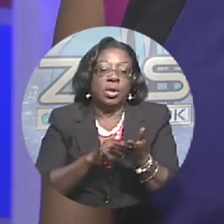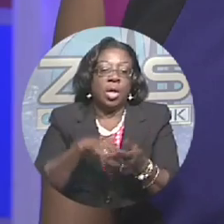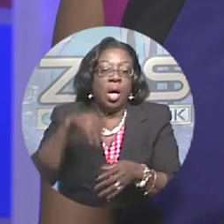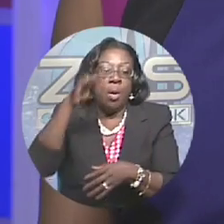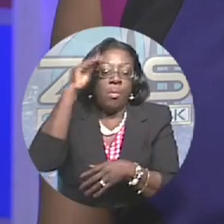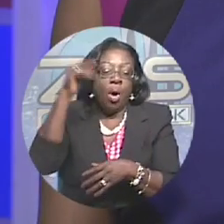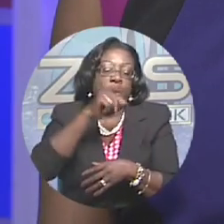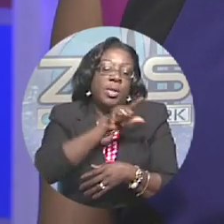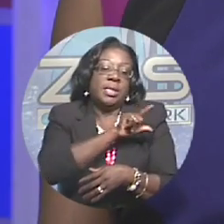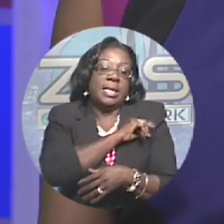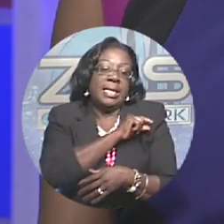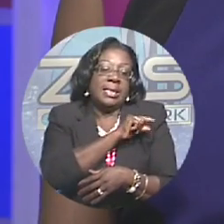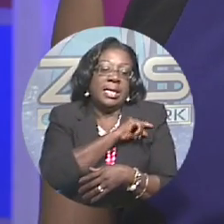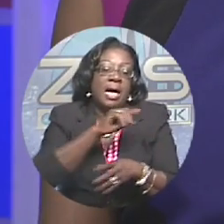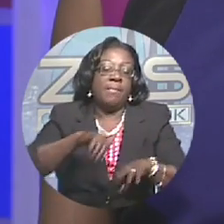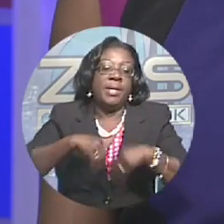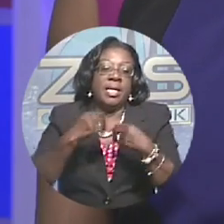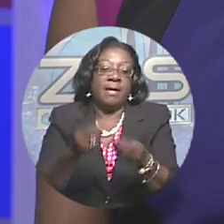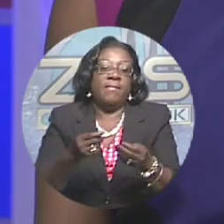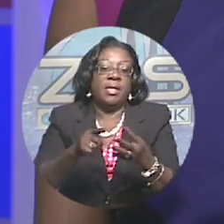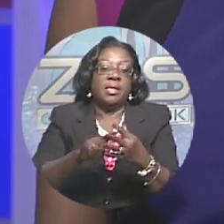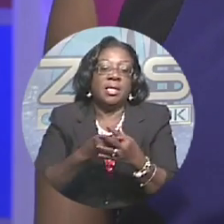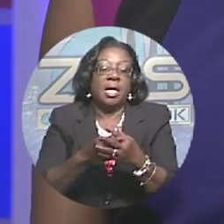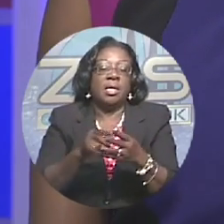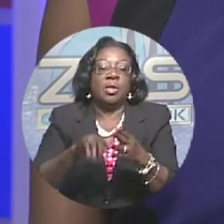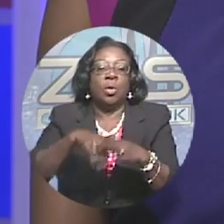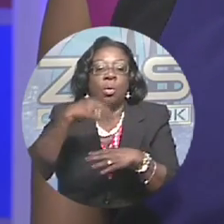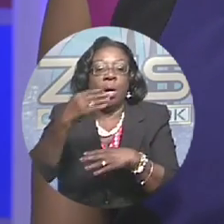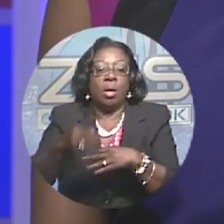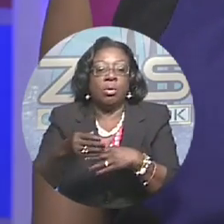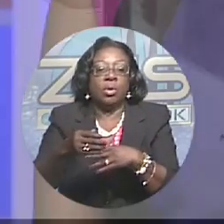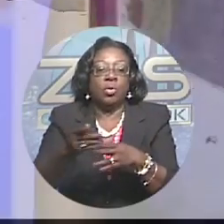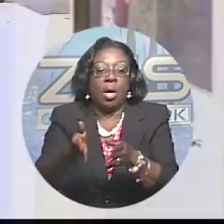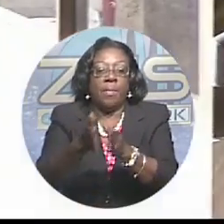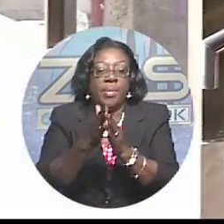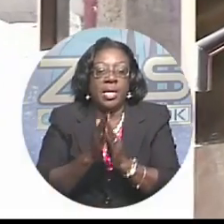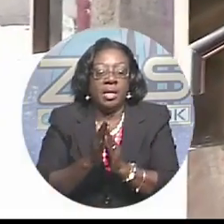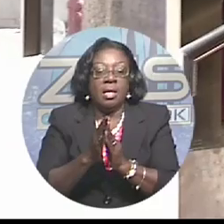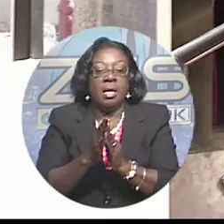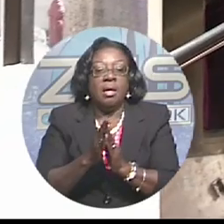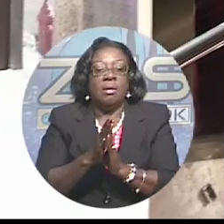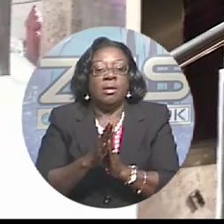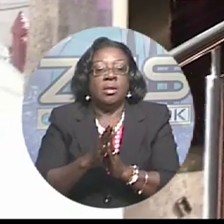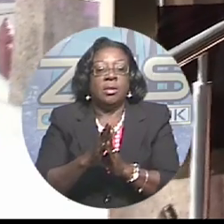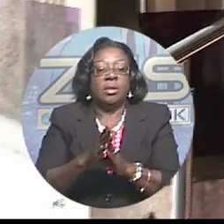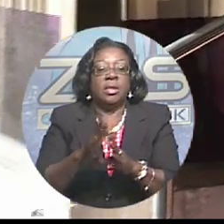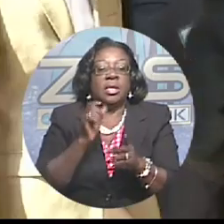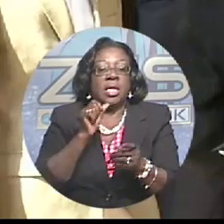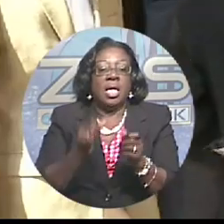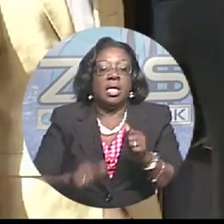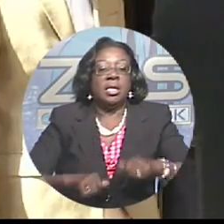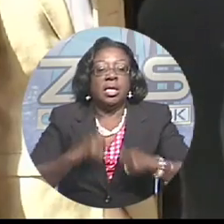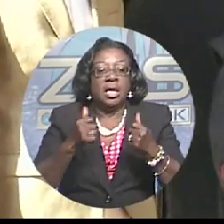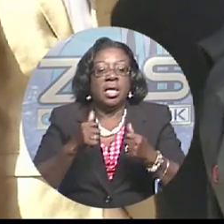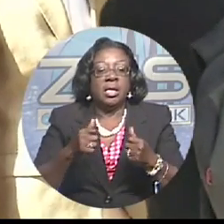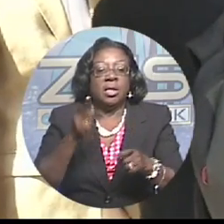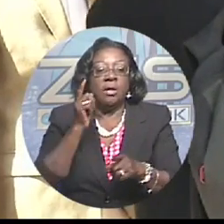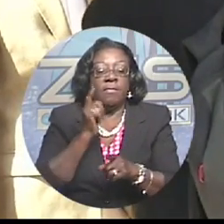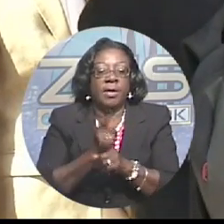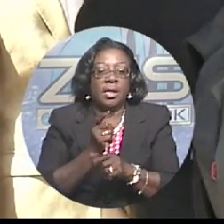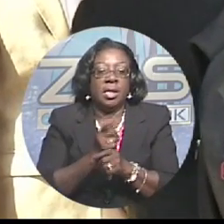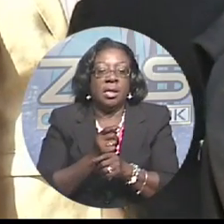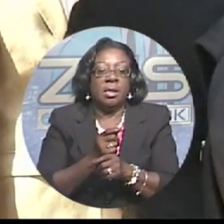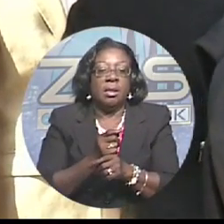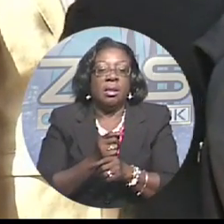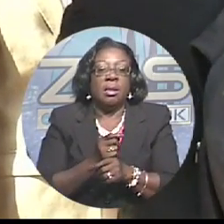Glinton QC has been given the green light by the appellate court to appeal to the Privy Council, challenging his conviction and sentence for